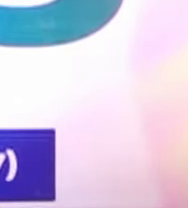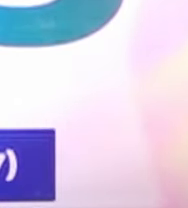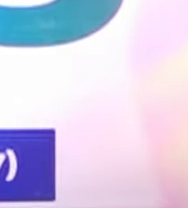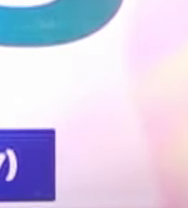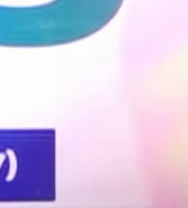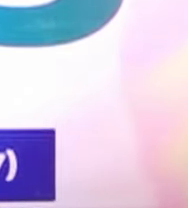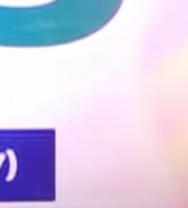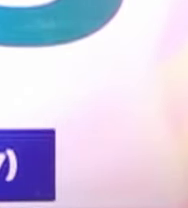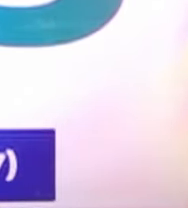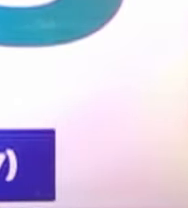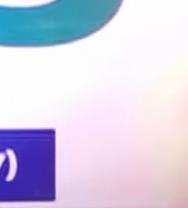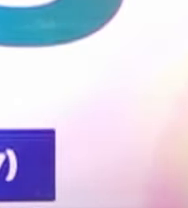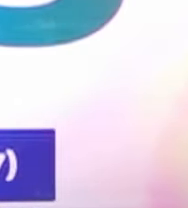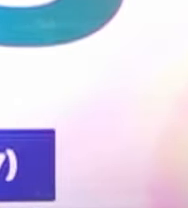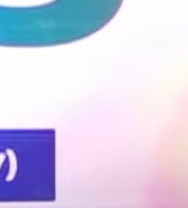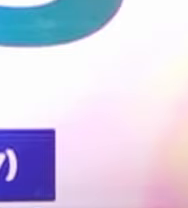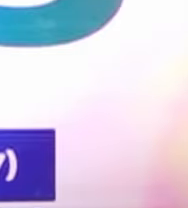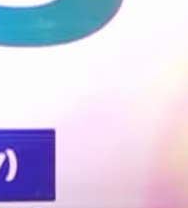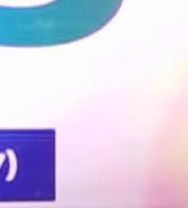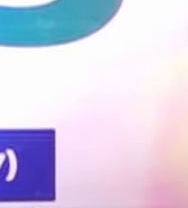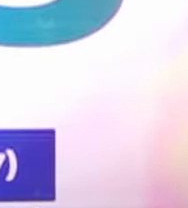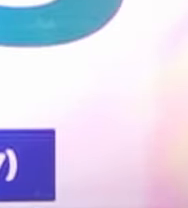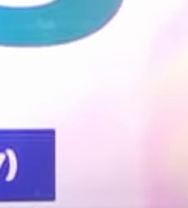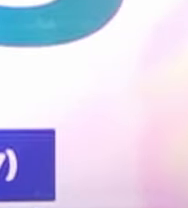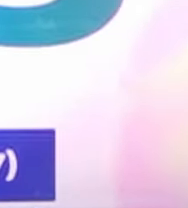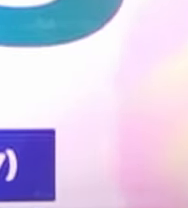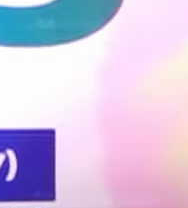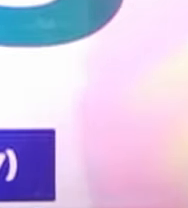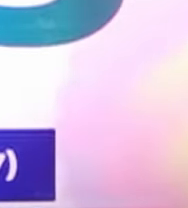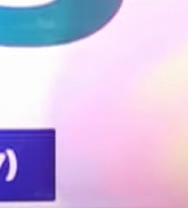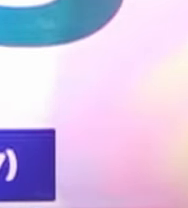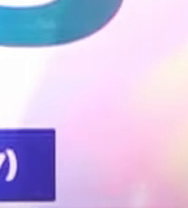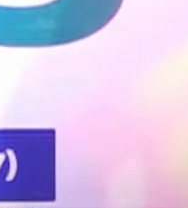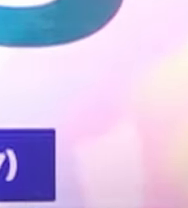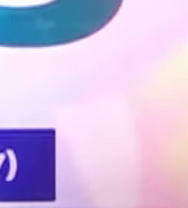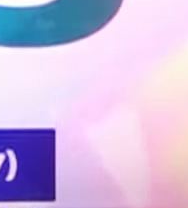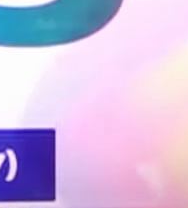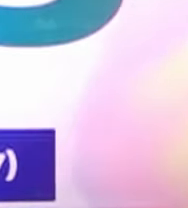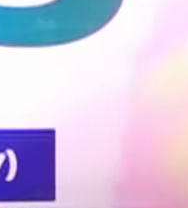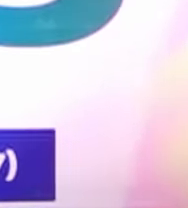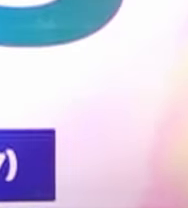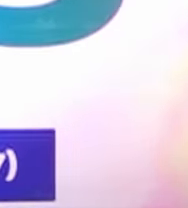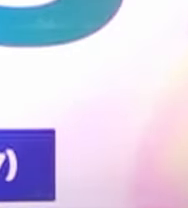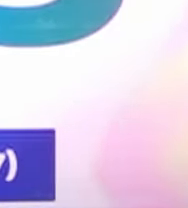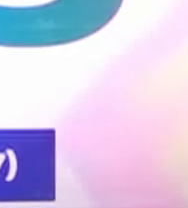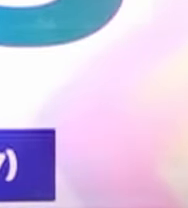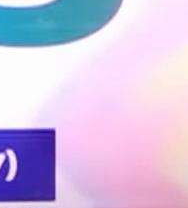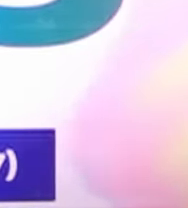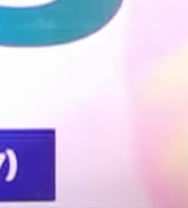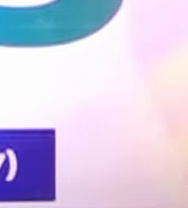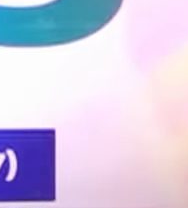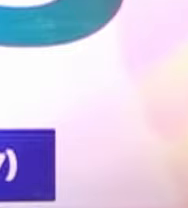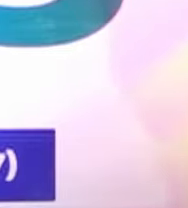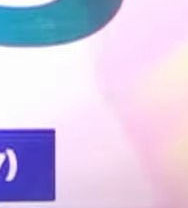can. God is already with us. Now, living for Christ in a perverse world. I